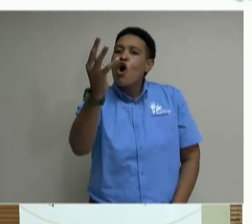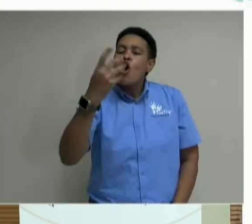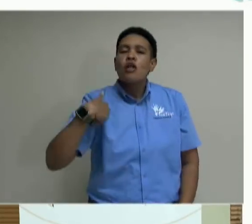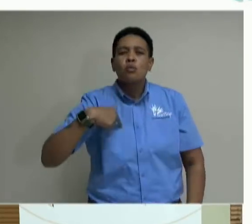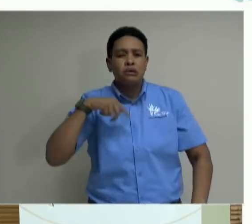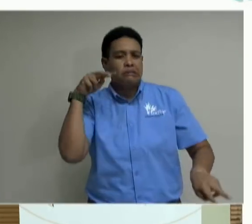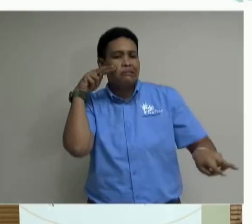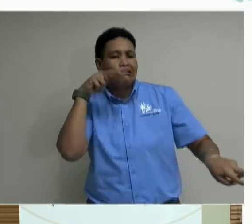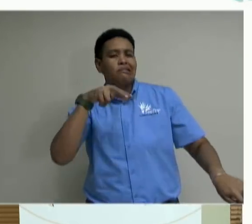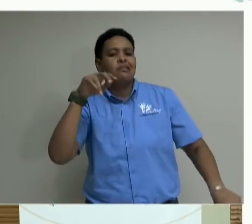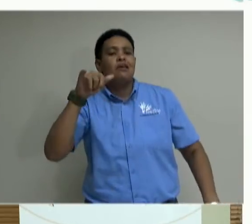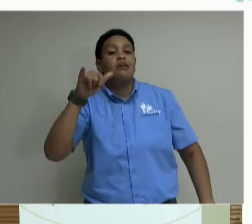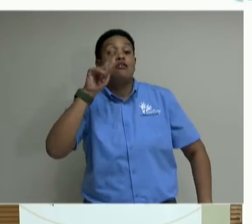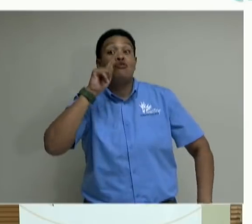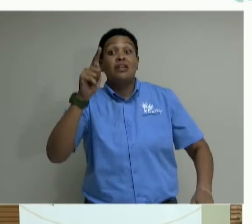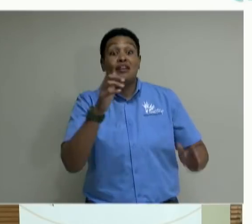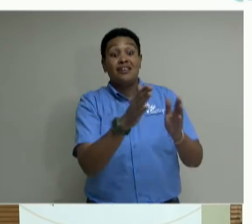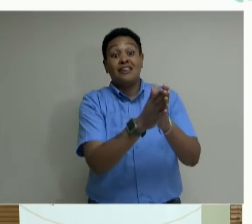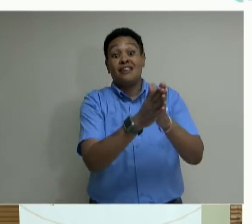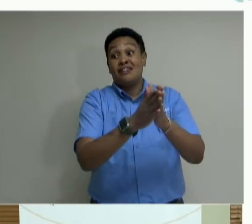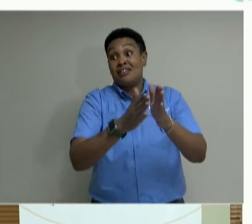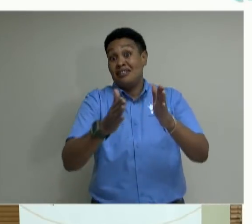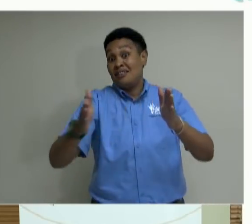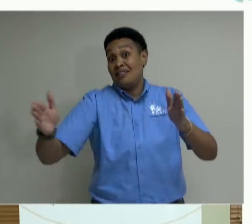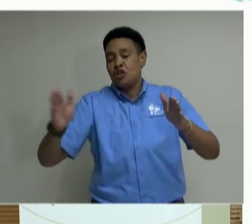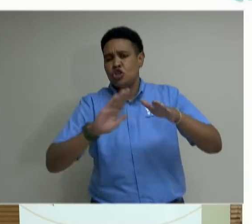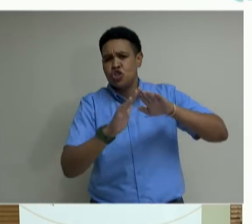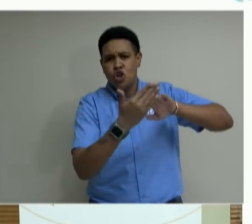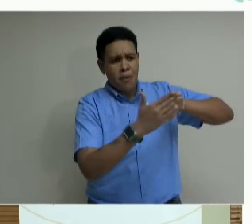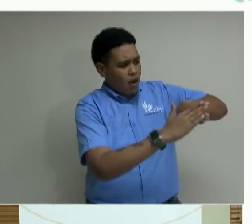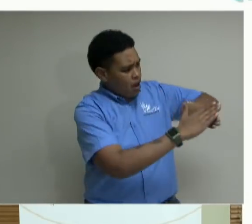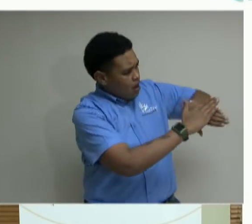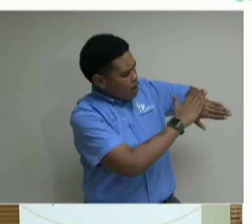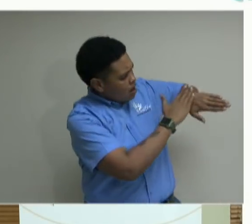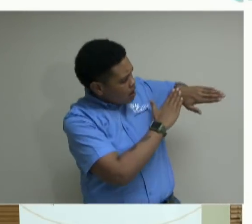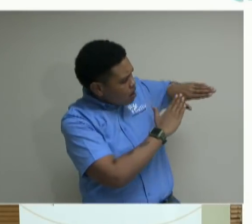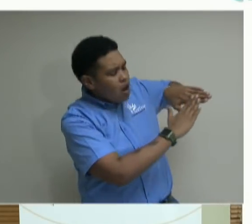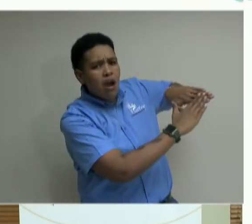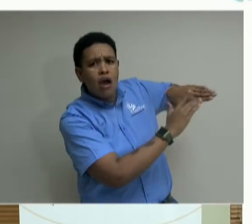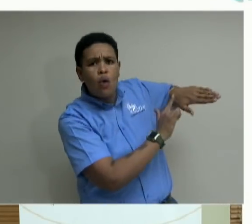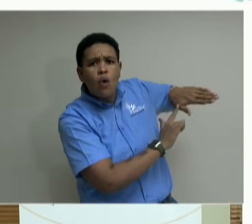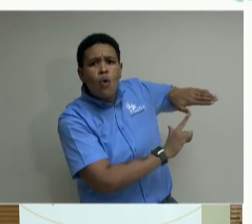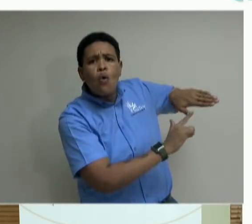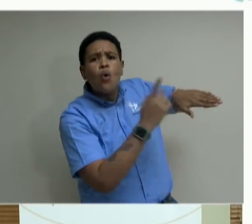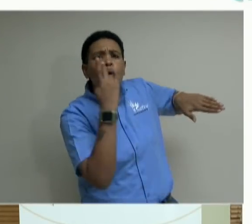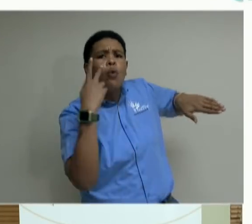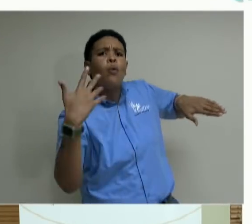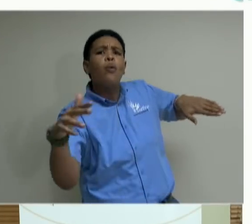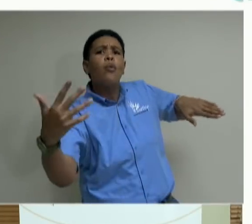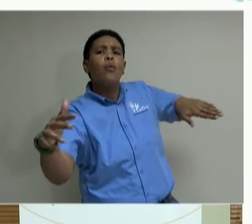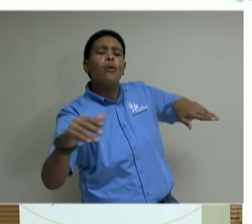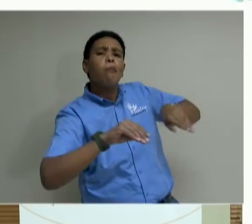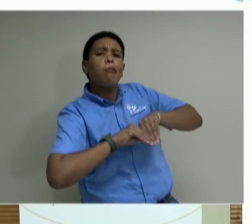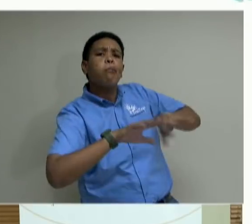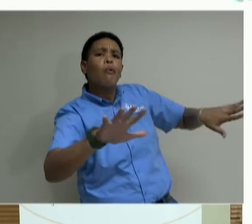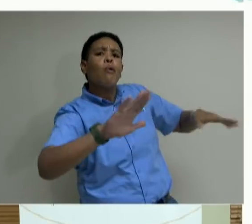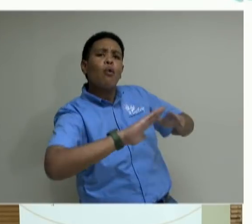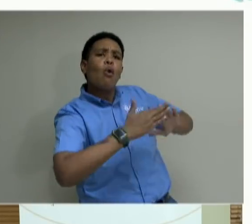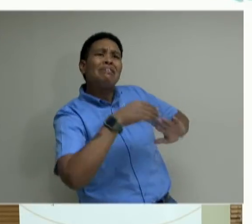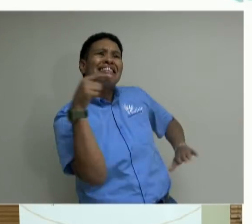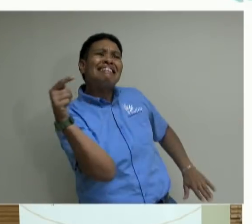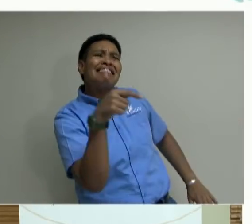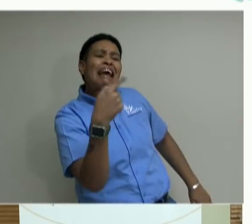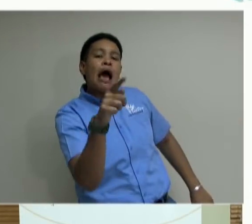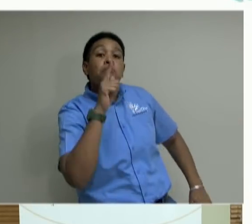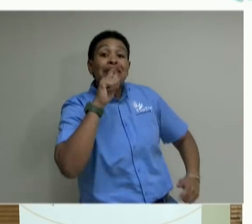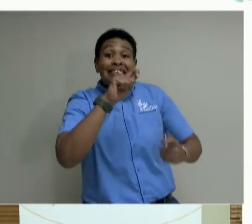can see that right across the country we have cases that are in our communities, and in particular